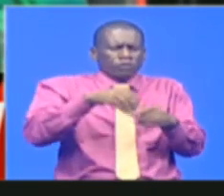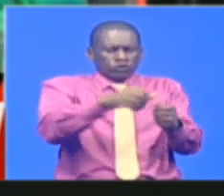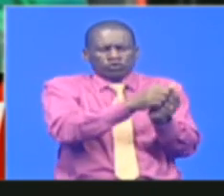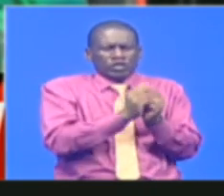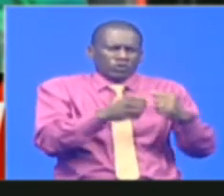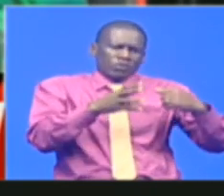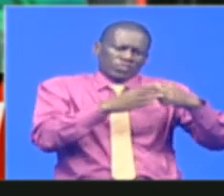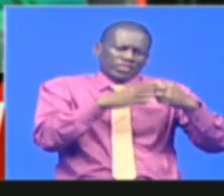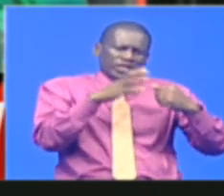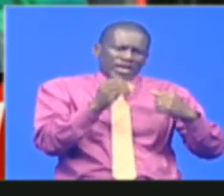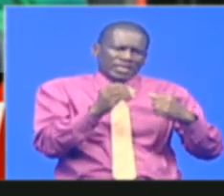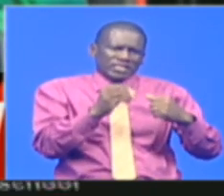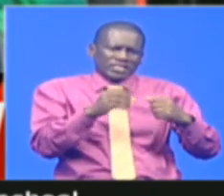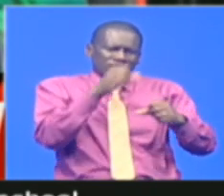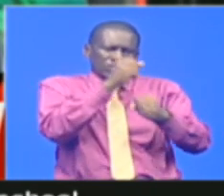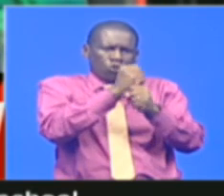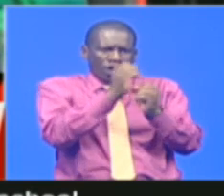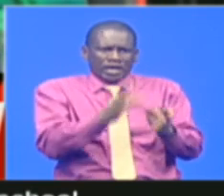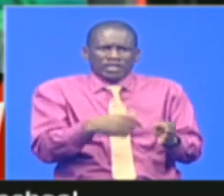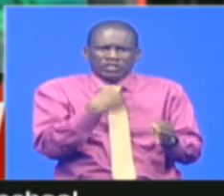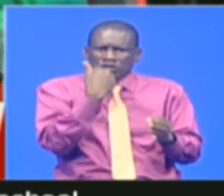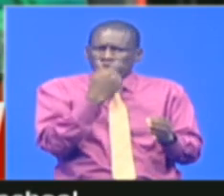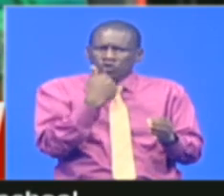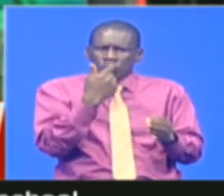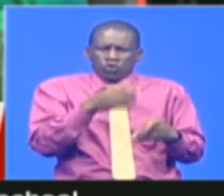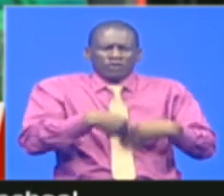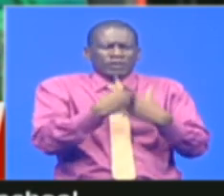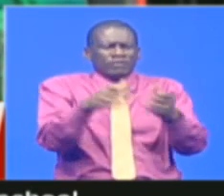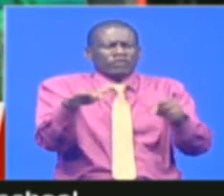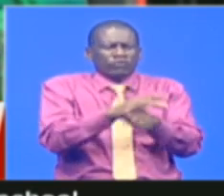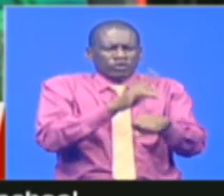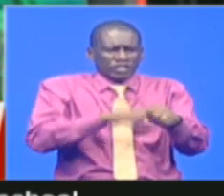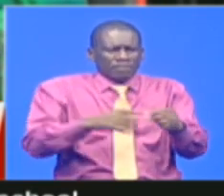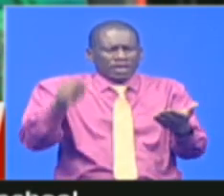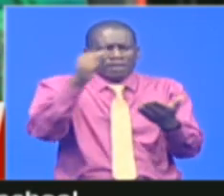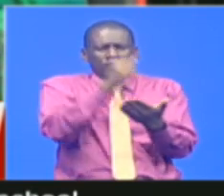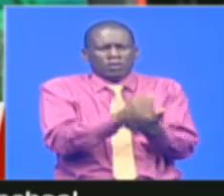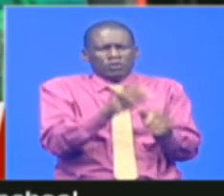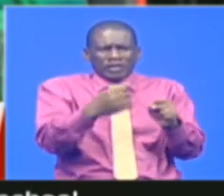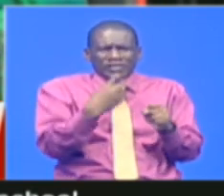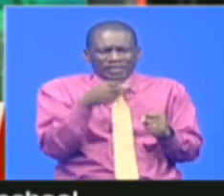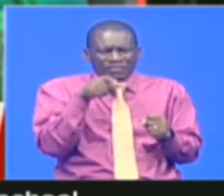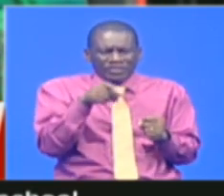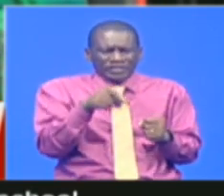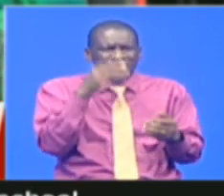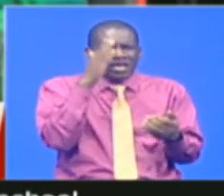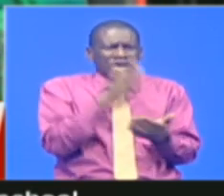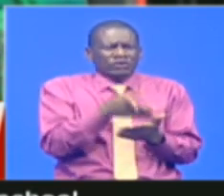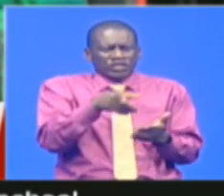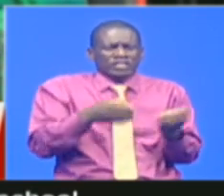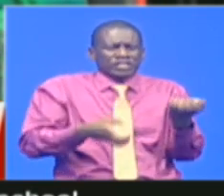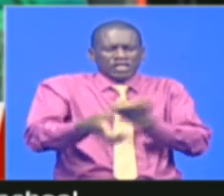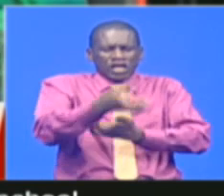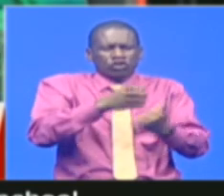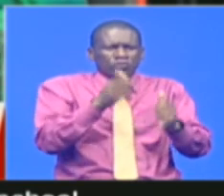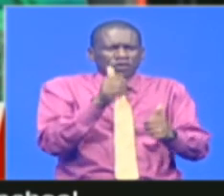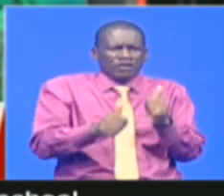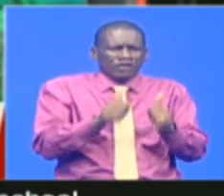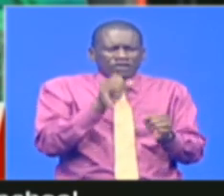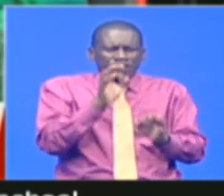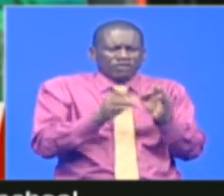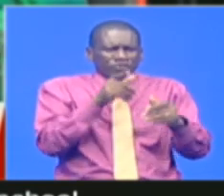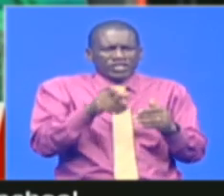plus employees that he has given full-time employment, you can see that this is actually an economy that if it became